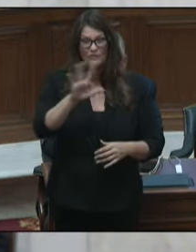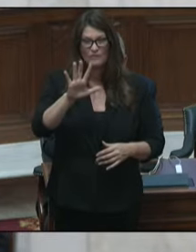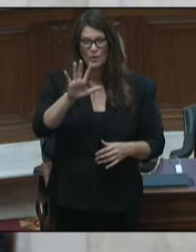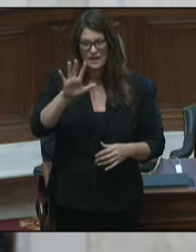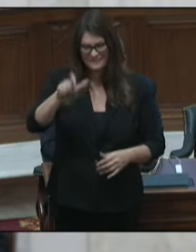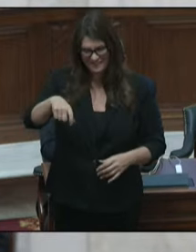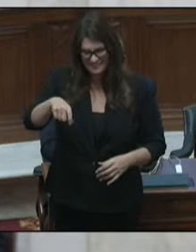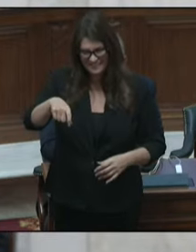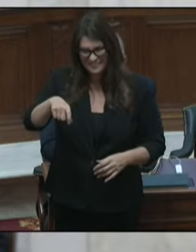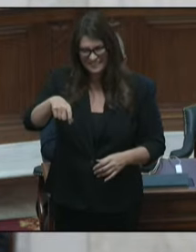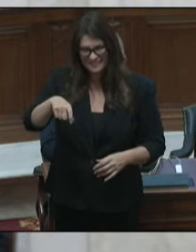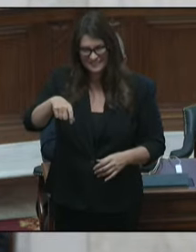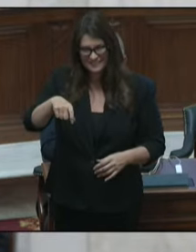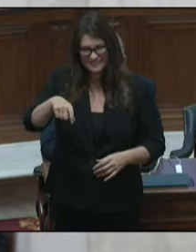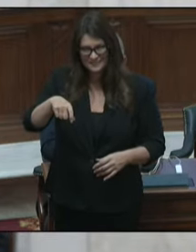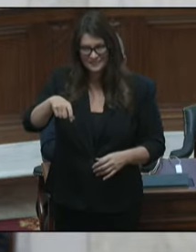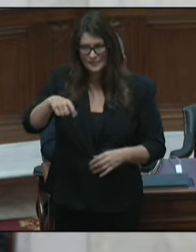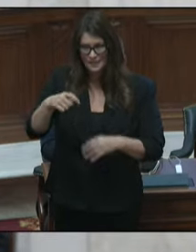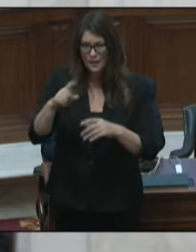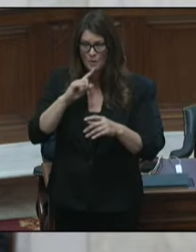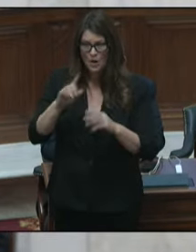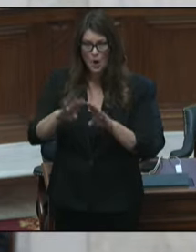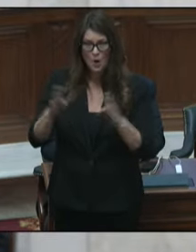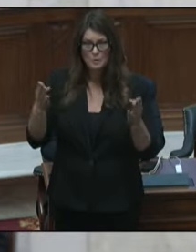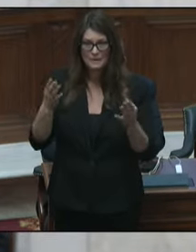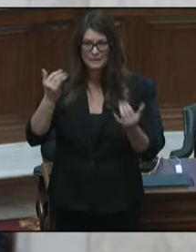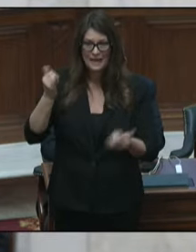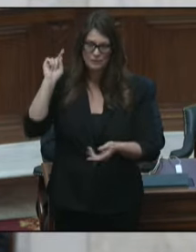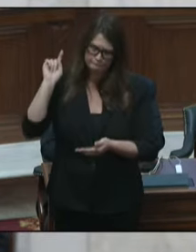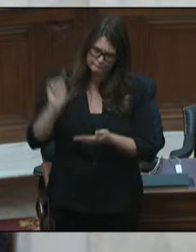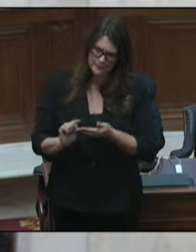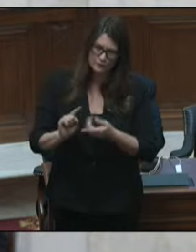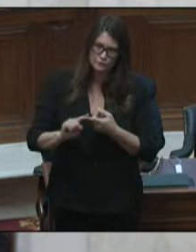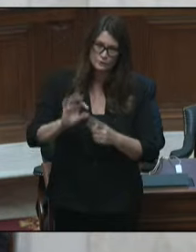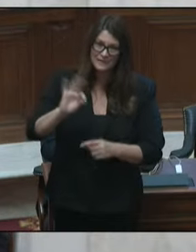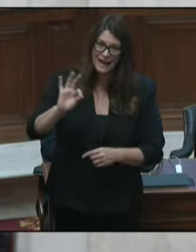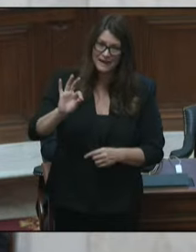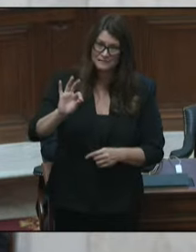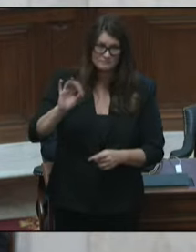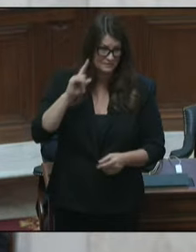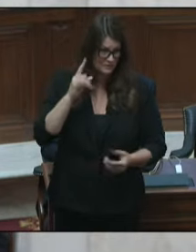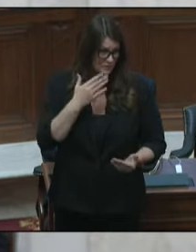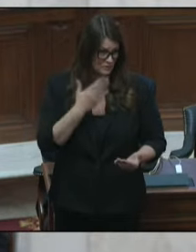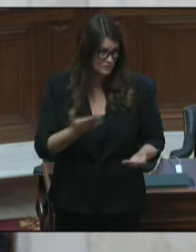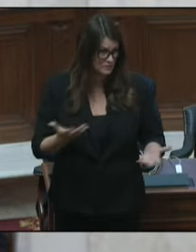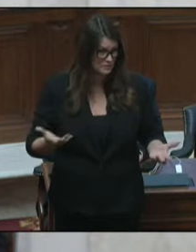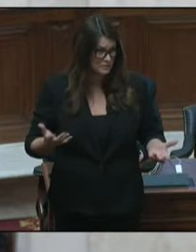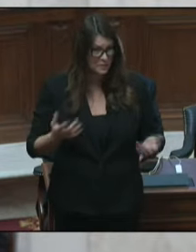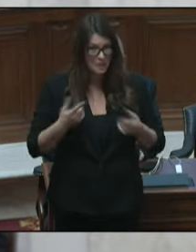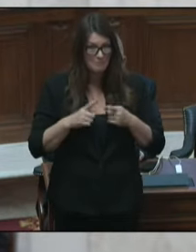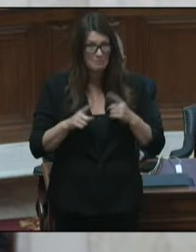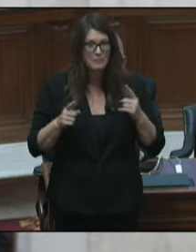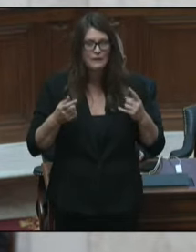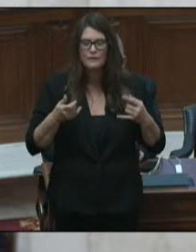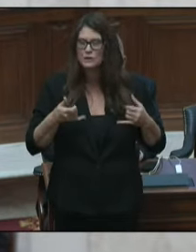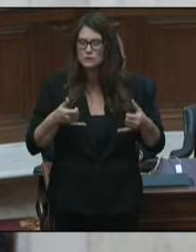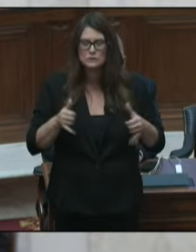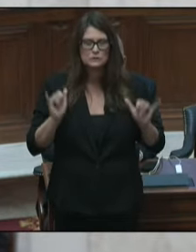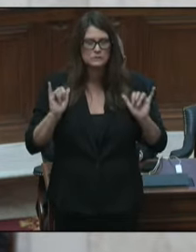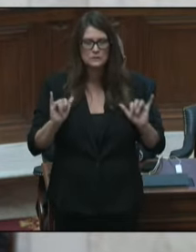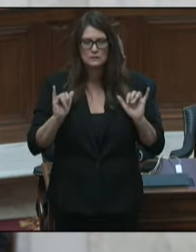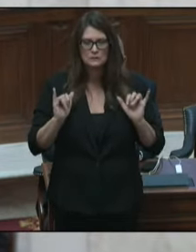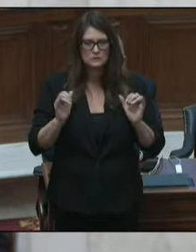needed that were vacancies to 9. Sounds great, doesn't it? But there's so much more to